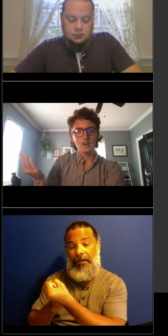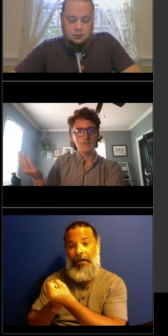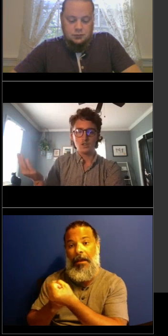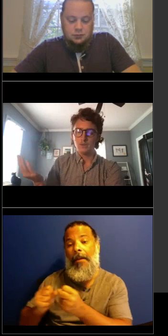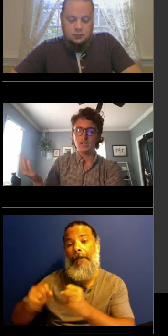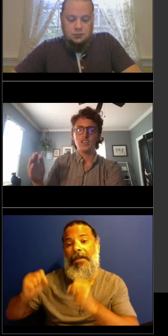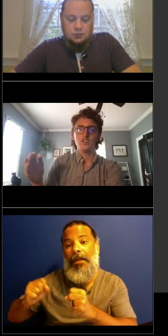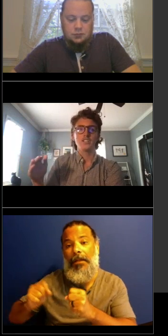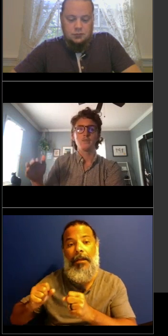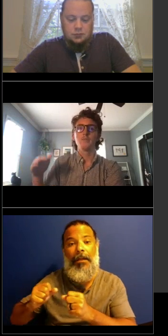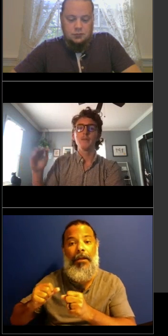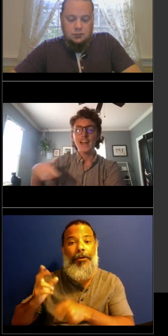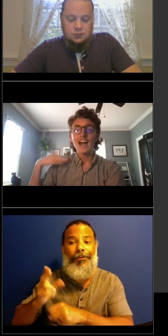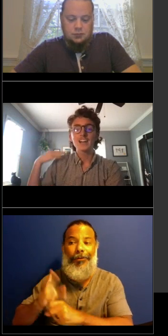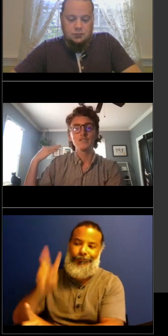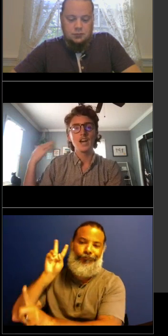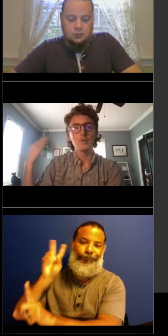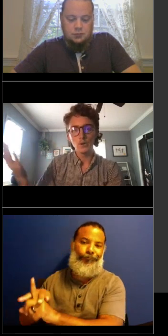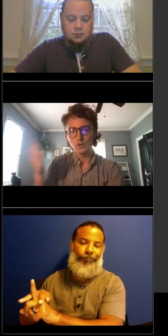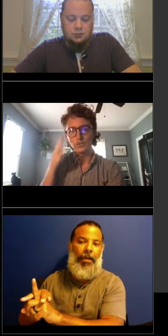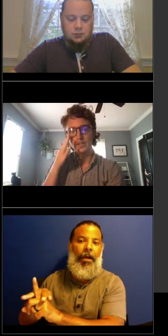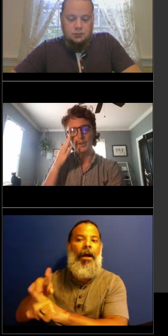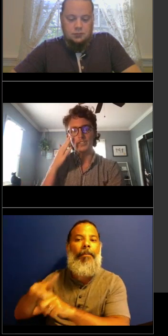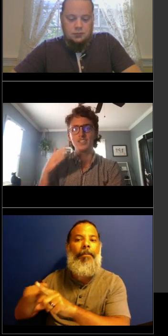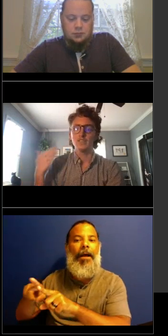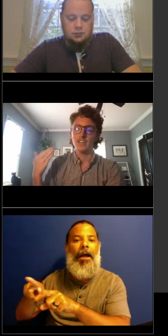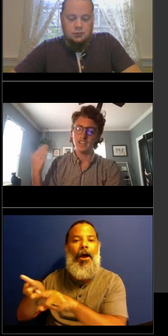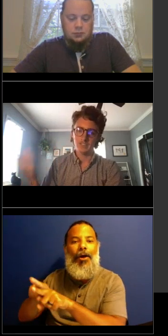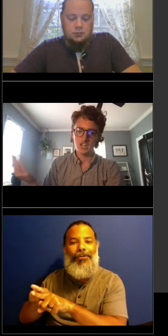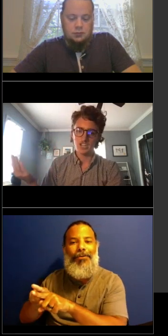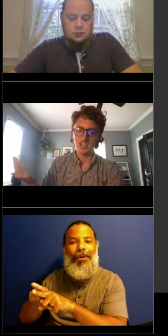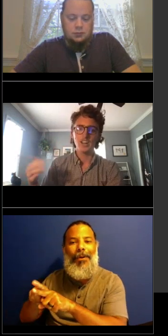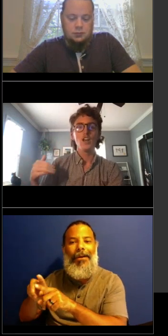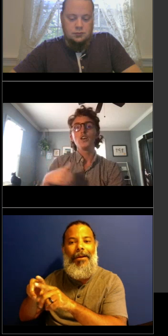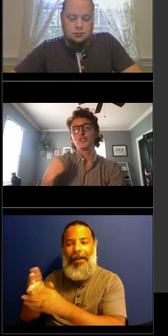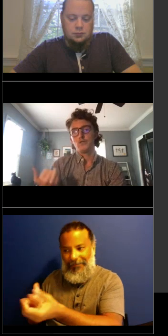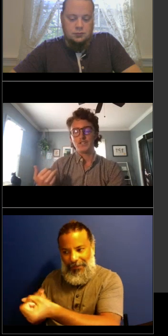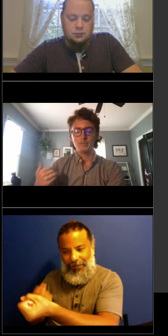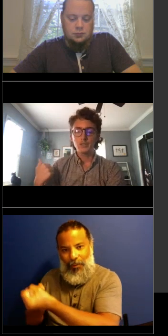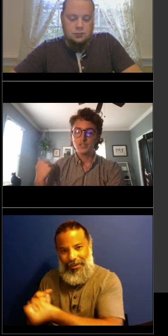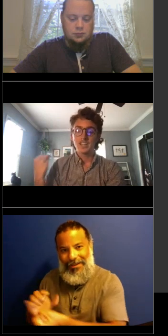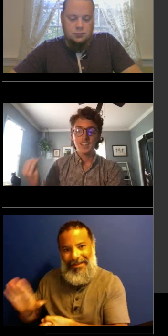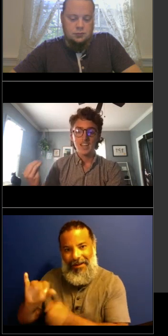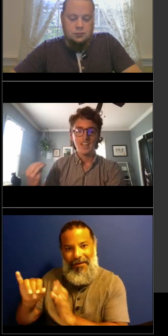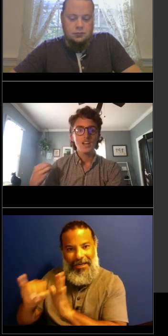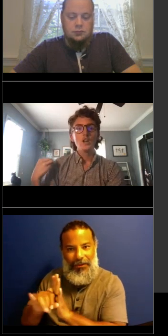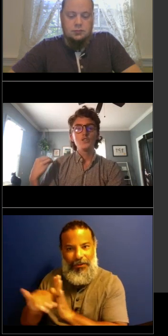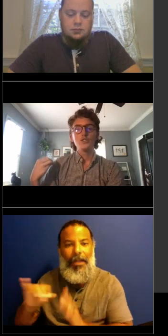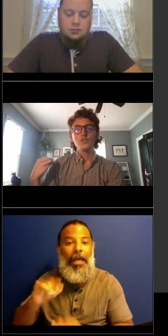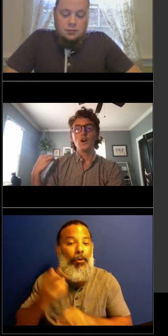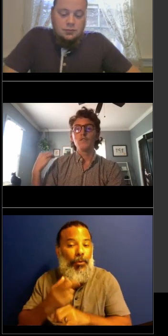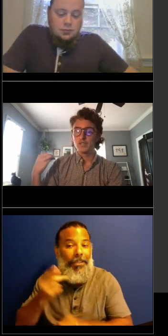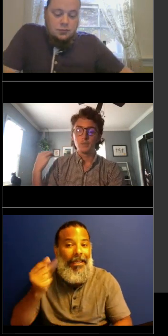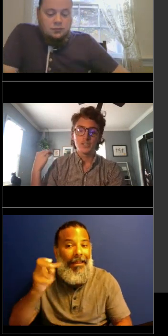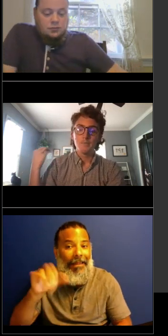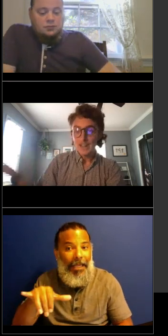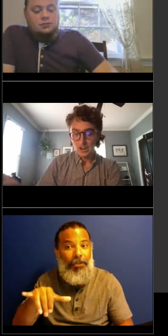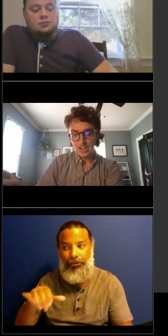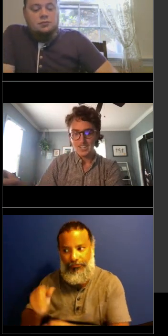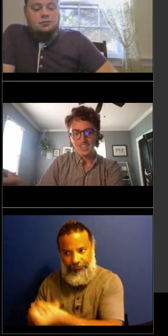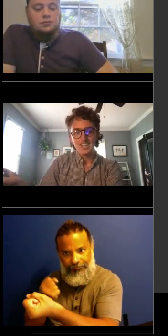might involve attributing gender to someone, but it actively upholds a person's self-identification. So for example, using they to affirm